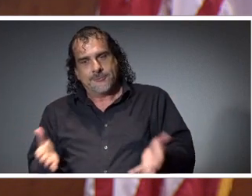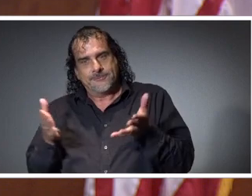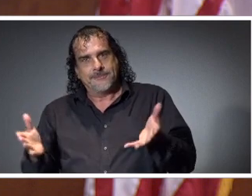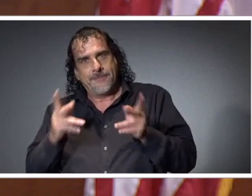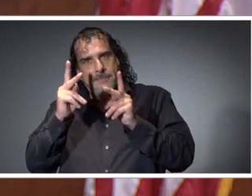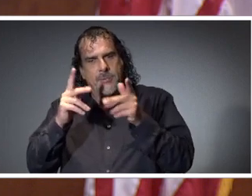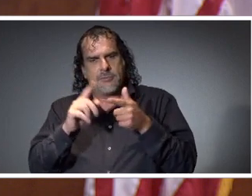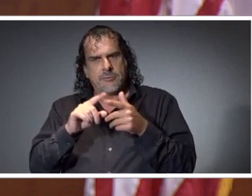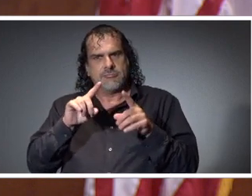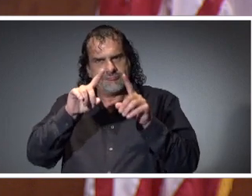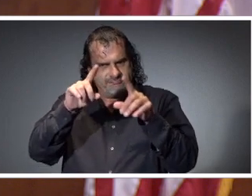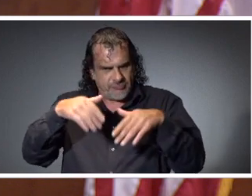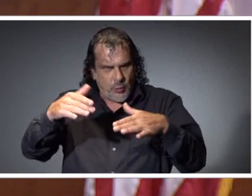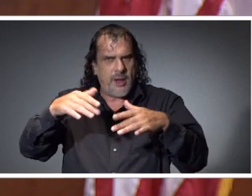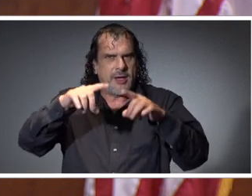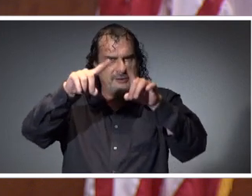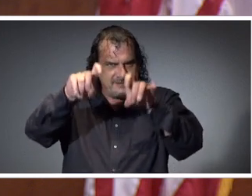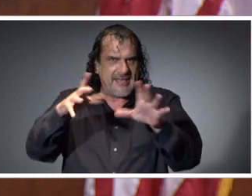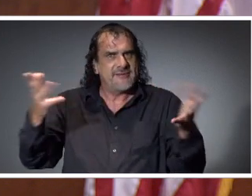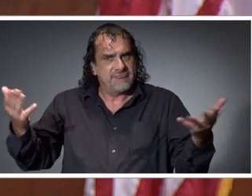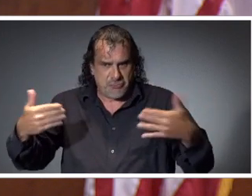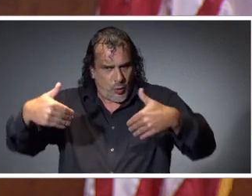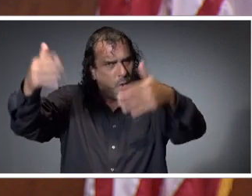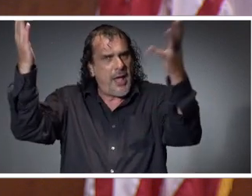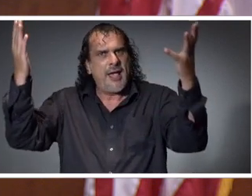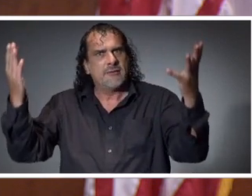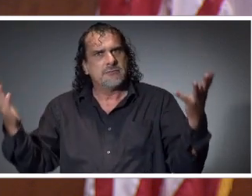get tested. Testing,